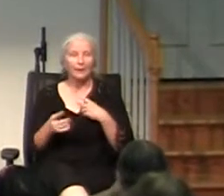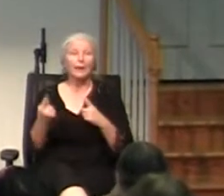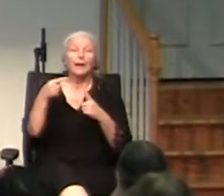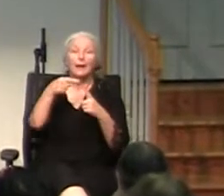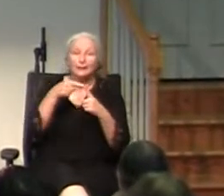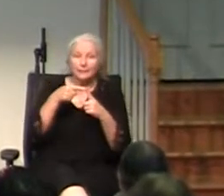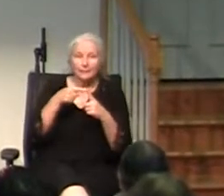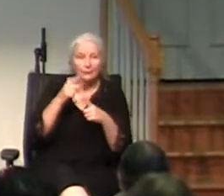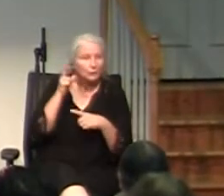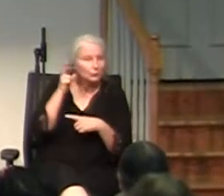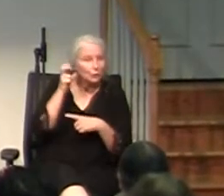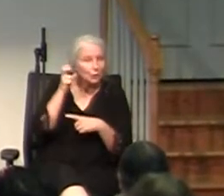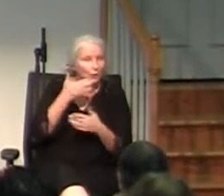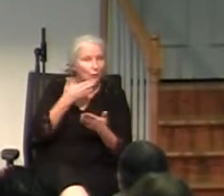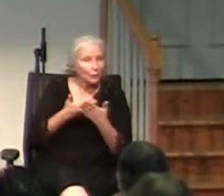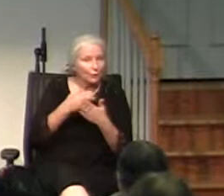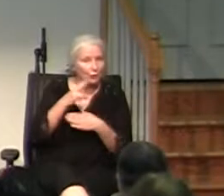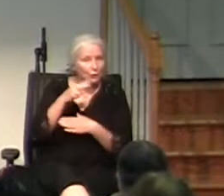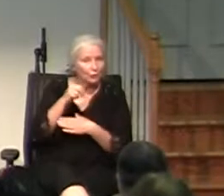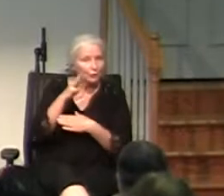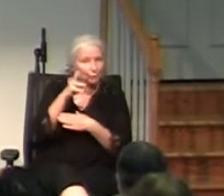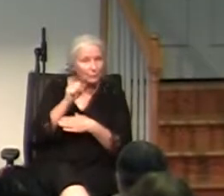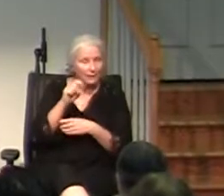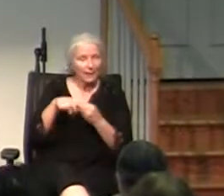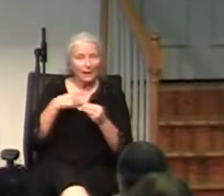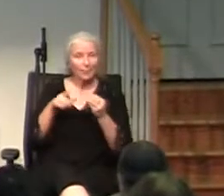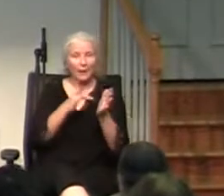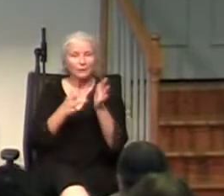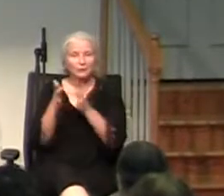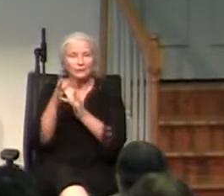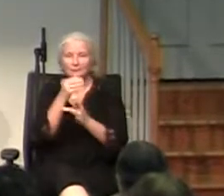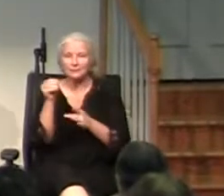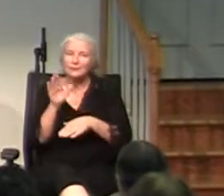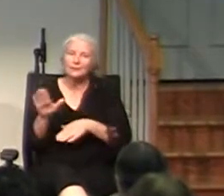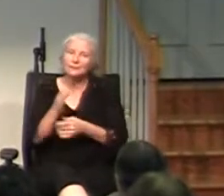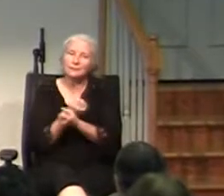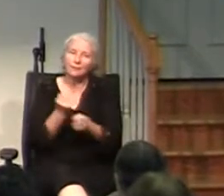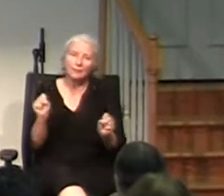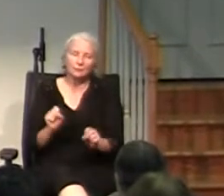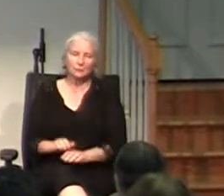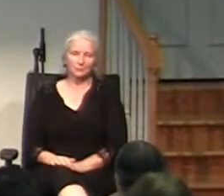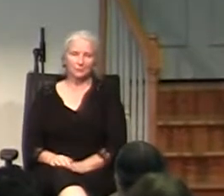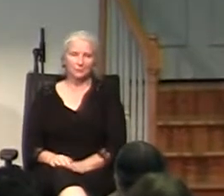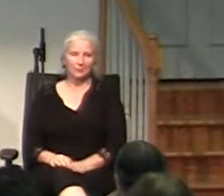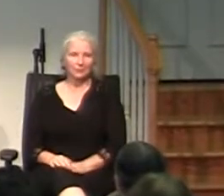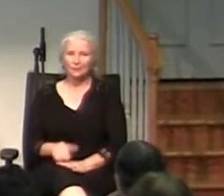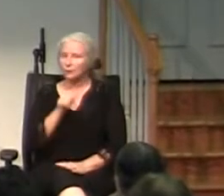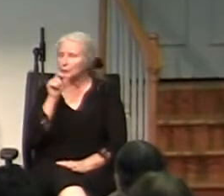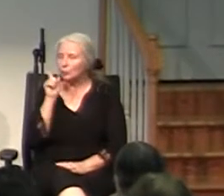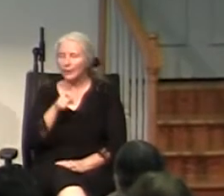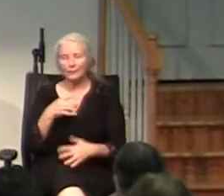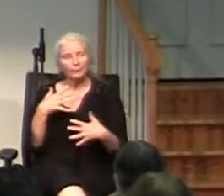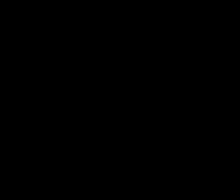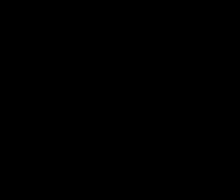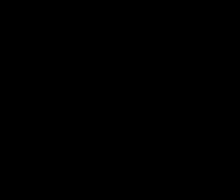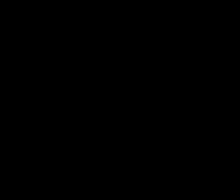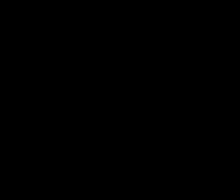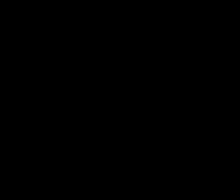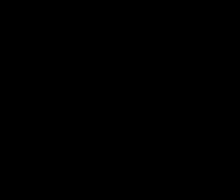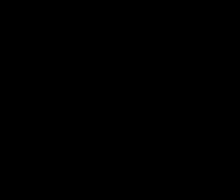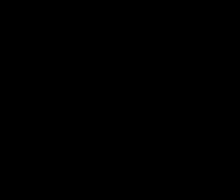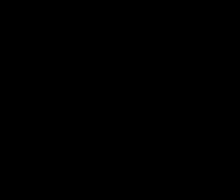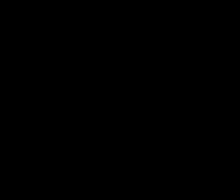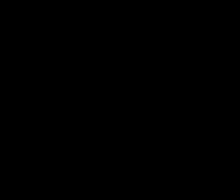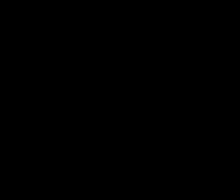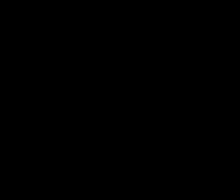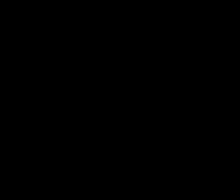of Jesus Christ and His salvation. And we need not fear the judgment. Now, at the end of